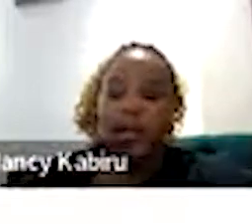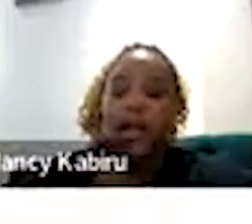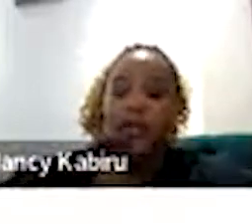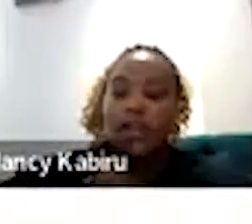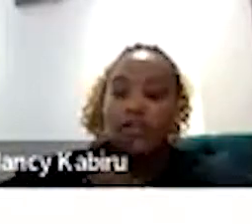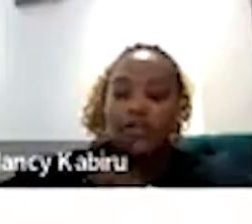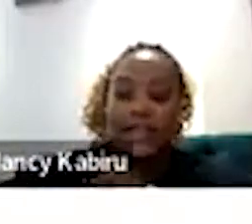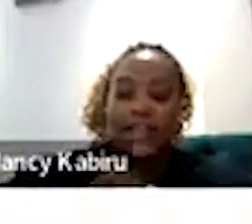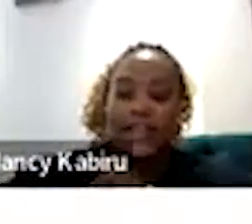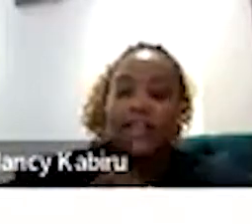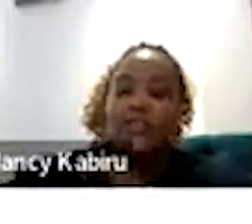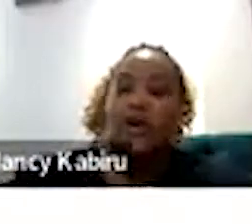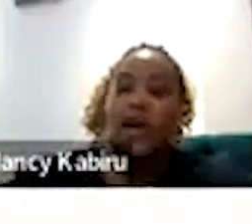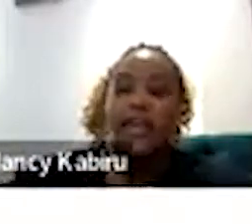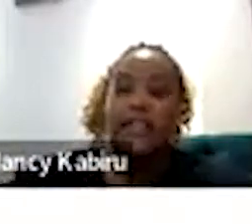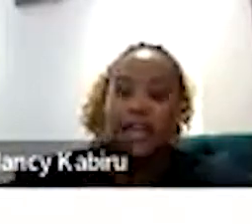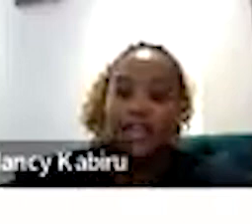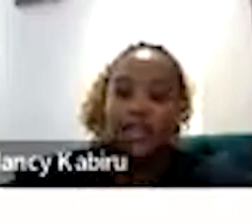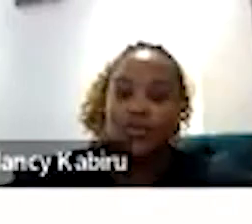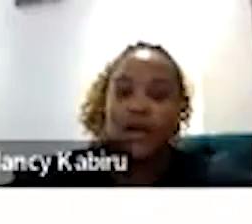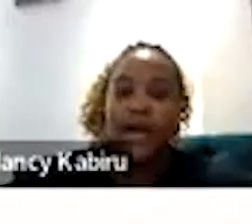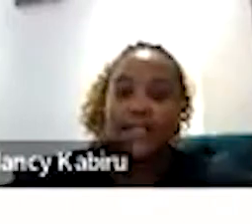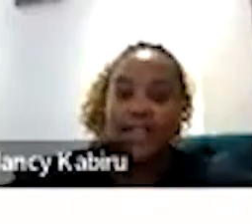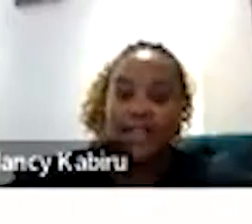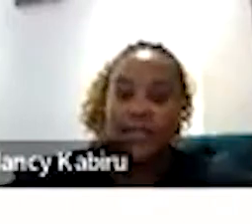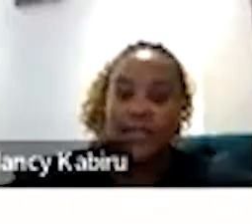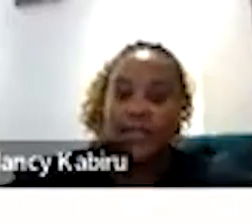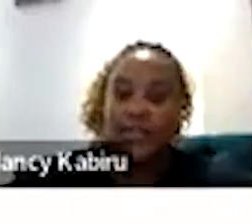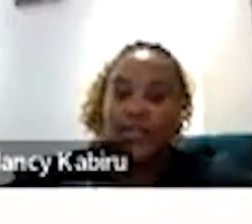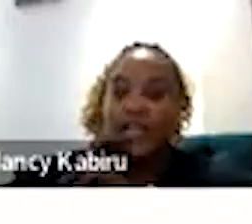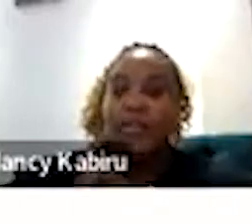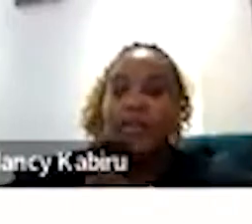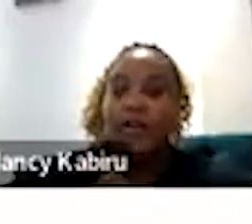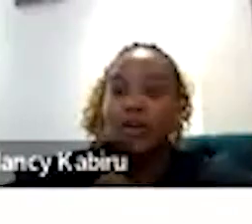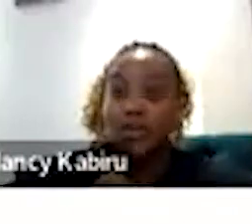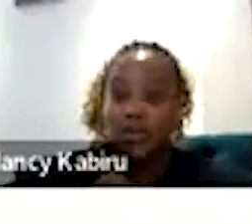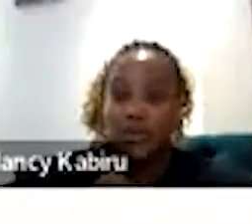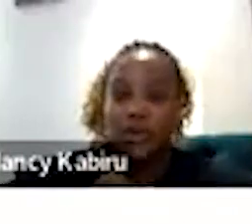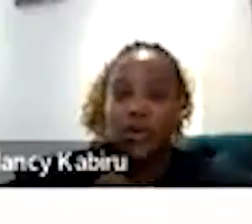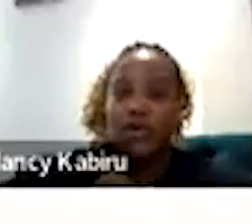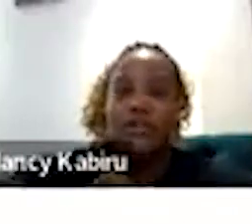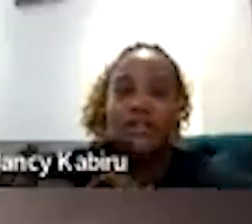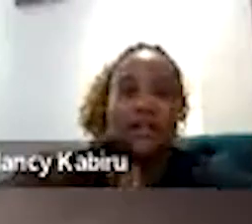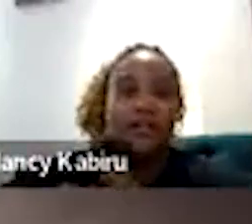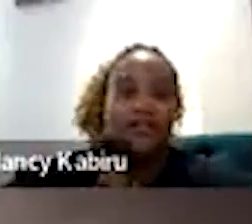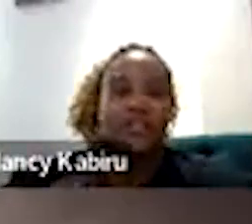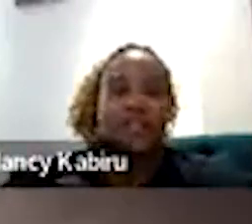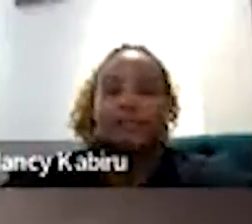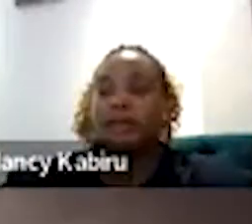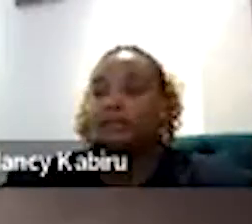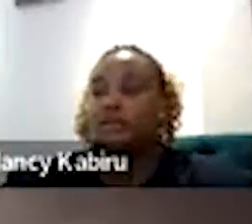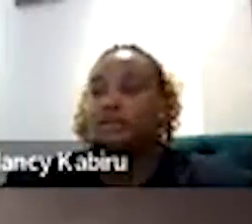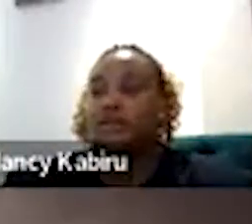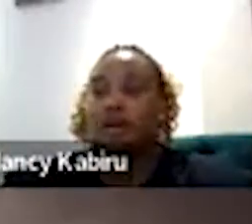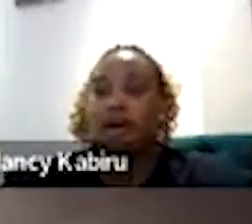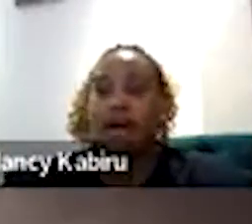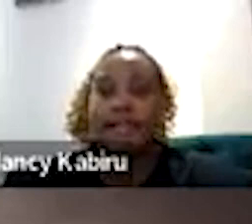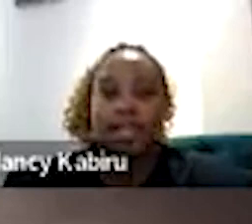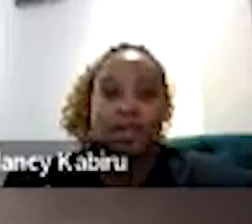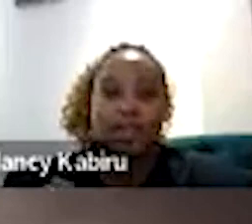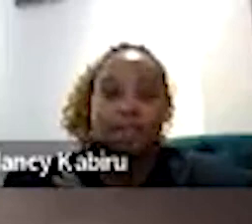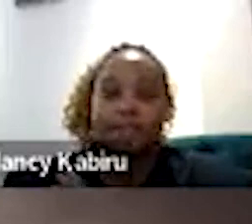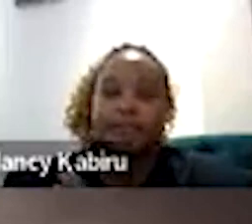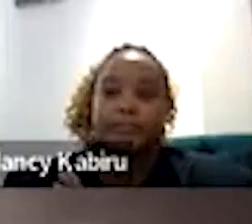one going through that challenge. So I intend to answer this question, and maybe also yourself, you shall be able